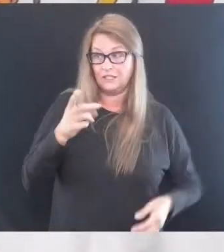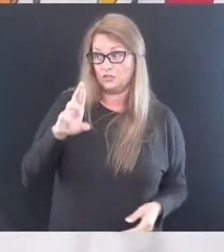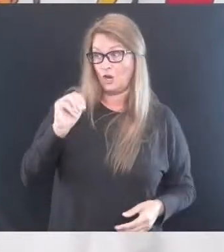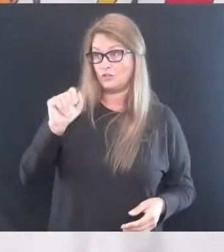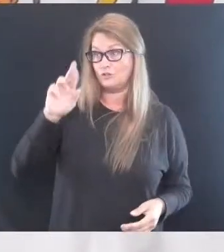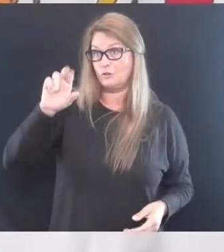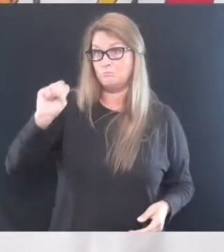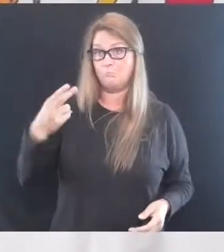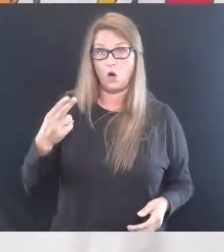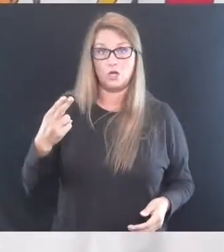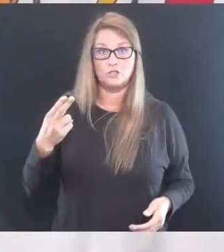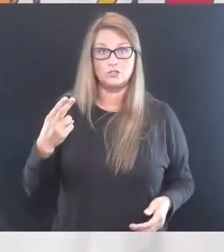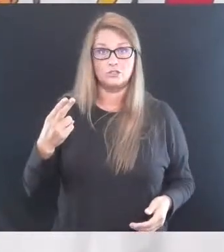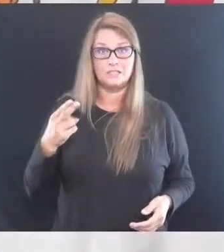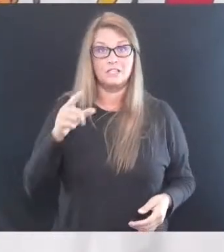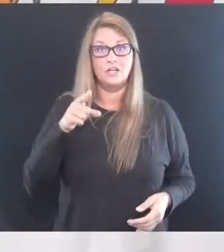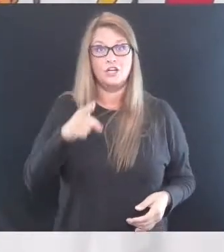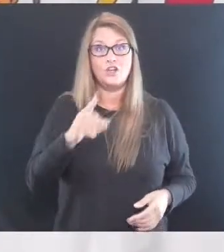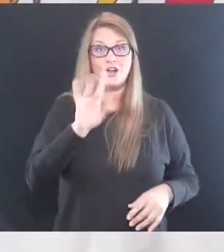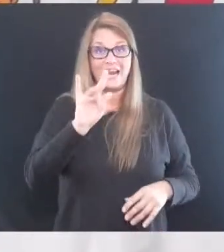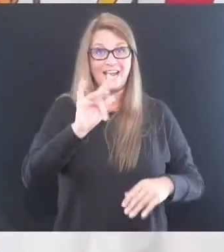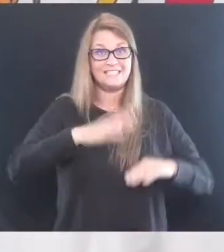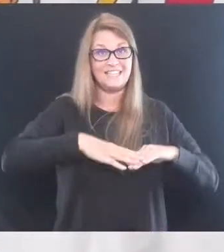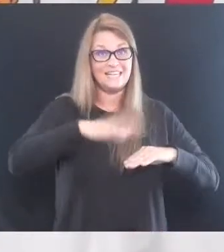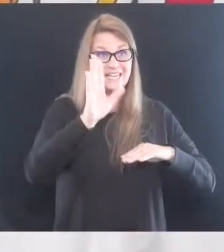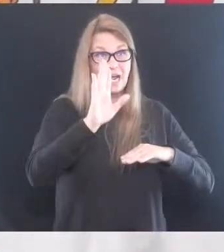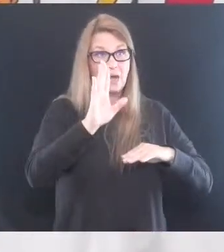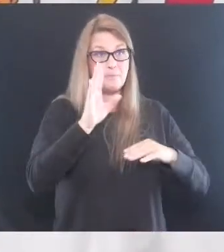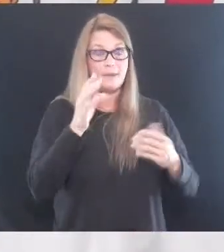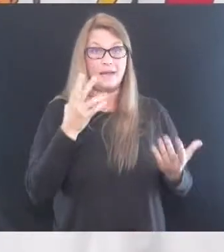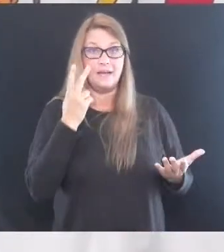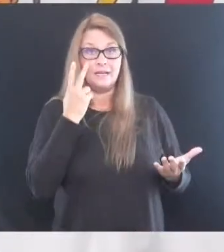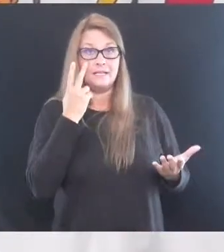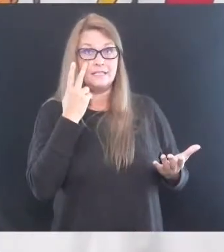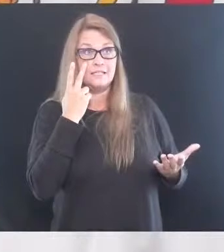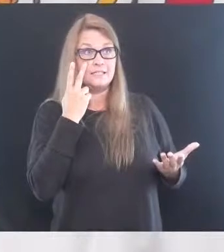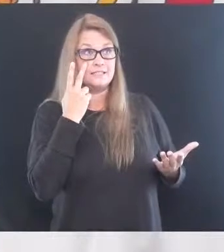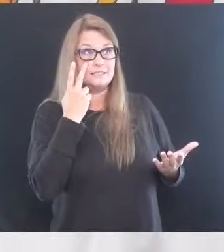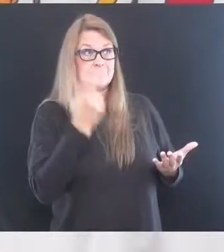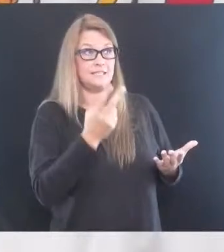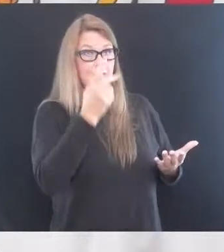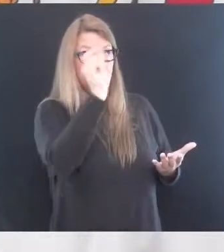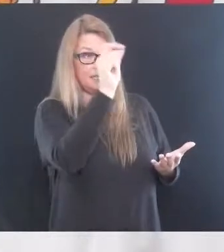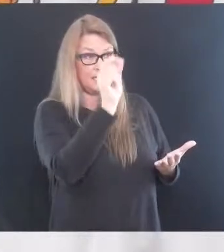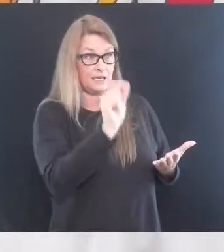said a second ago, if you're 18 and above, you'll